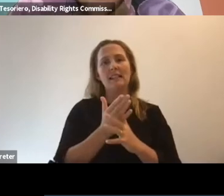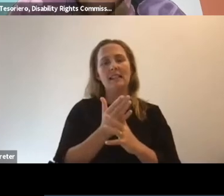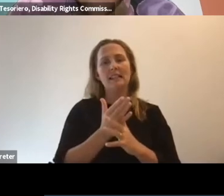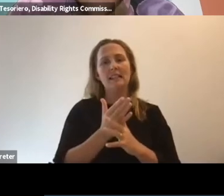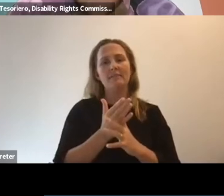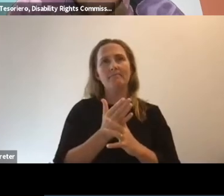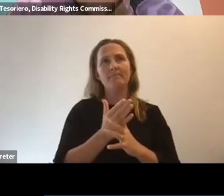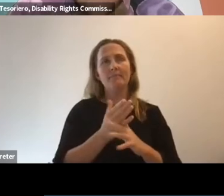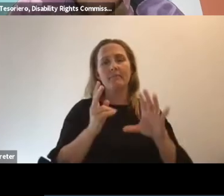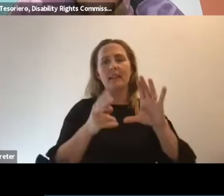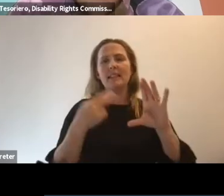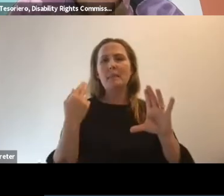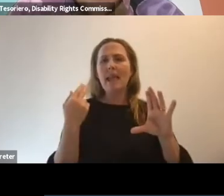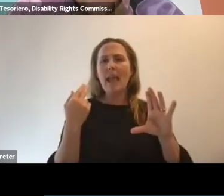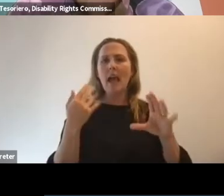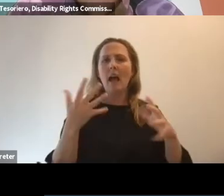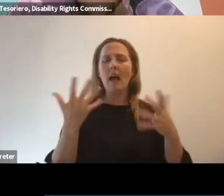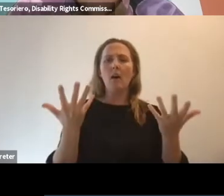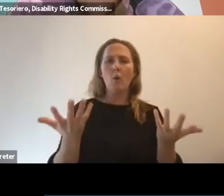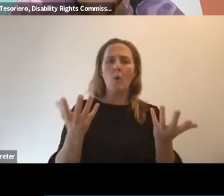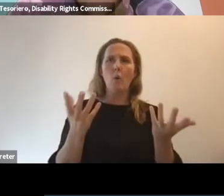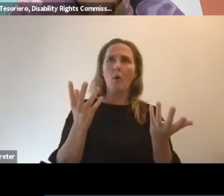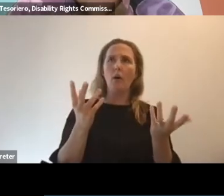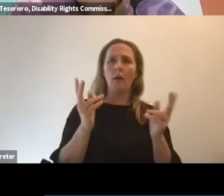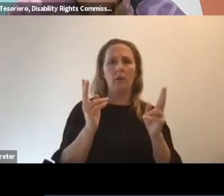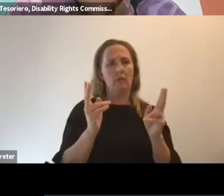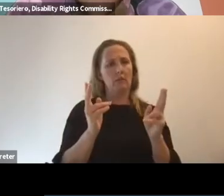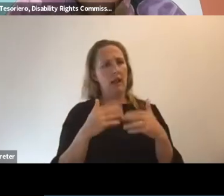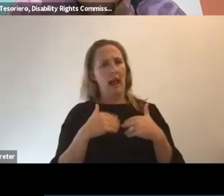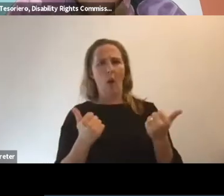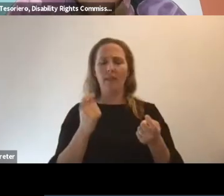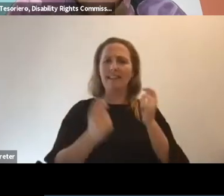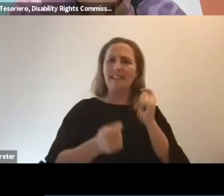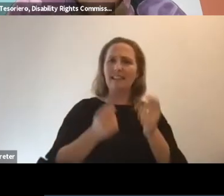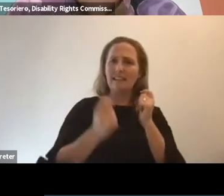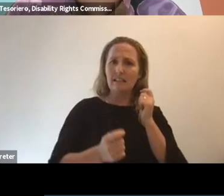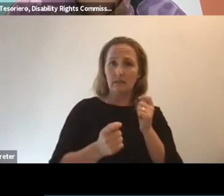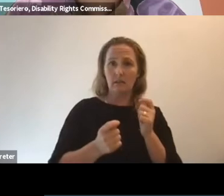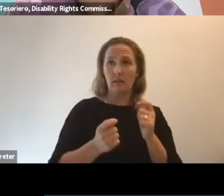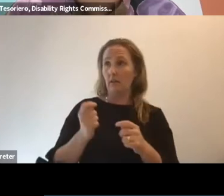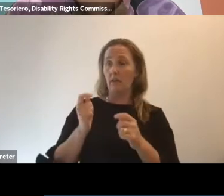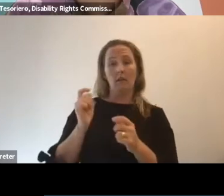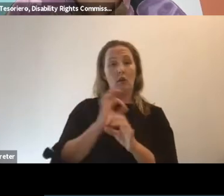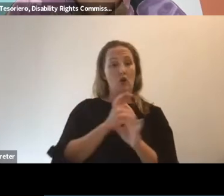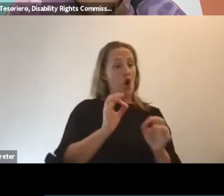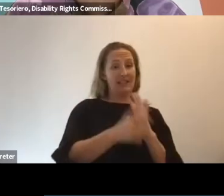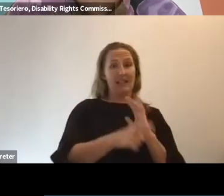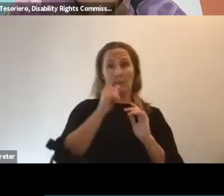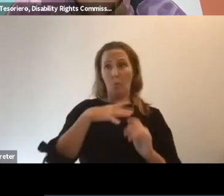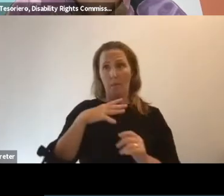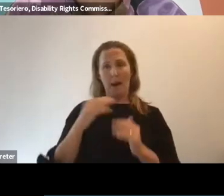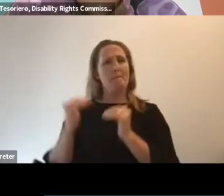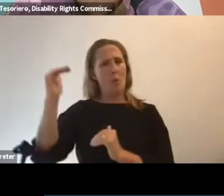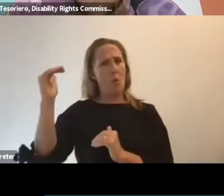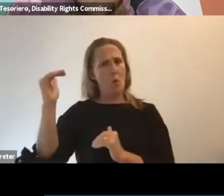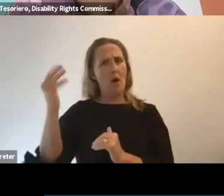programs to the same degree as non-disabled women. We know about the right to housing and the fact